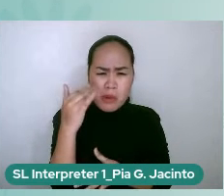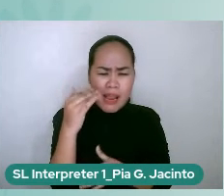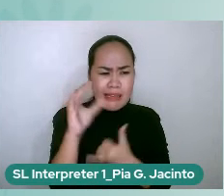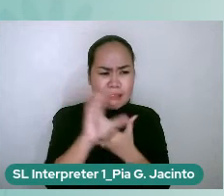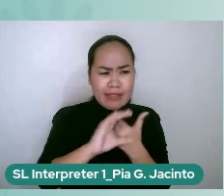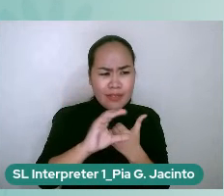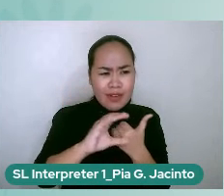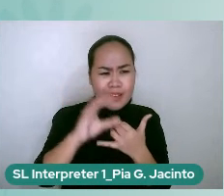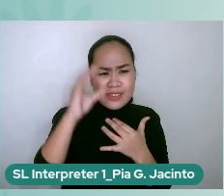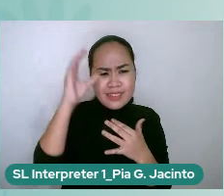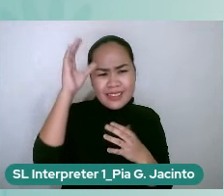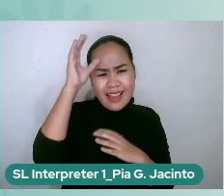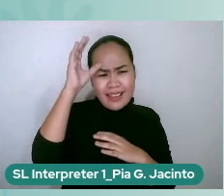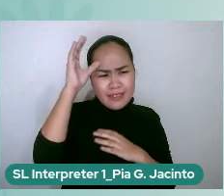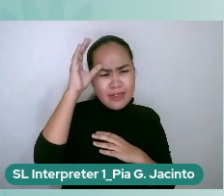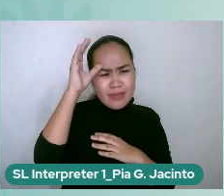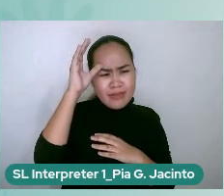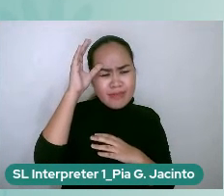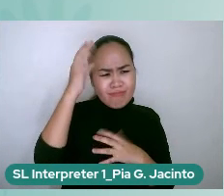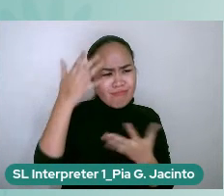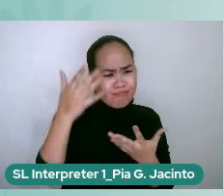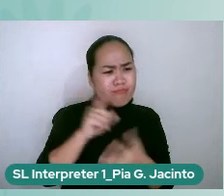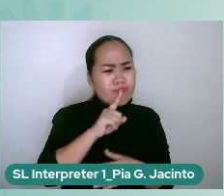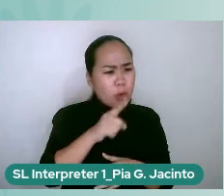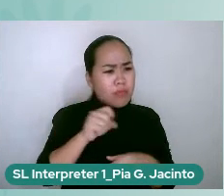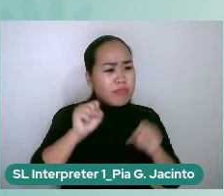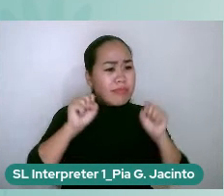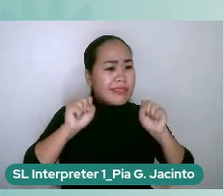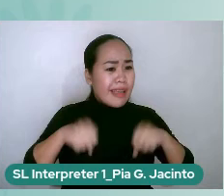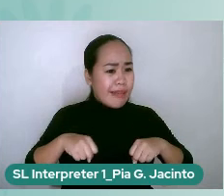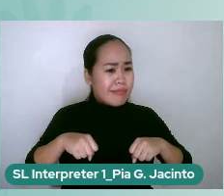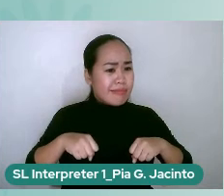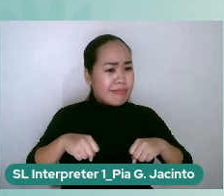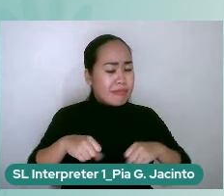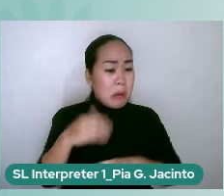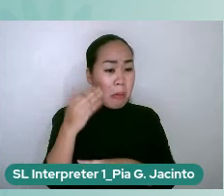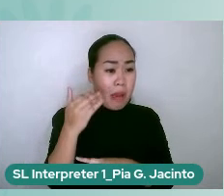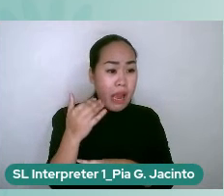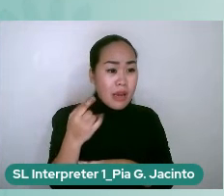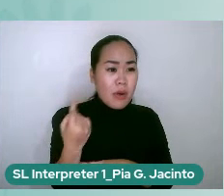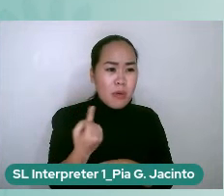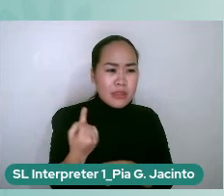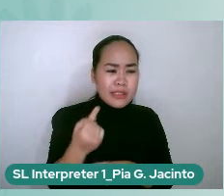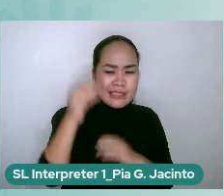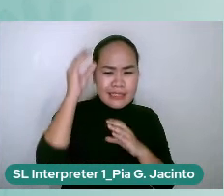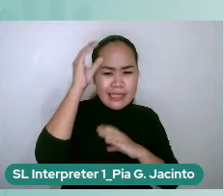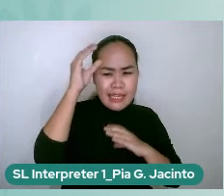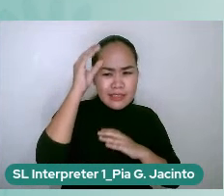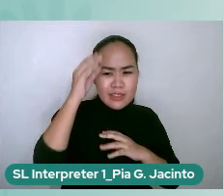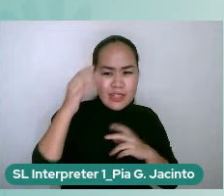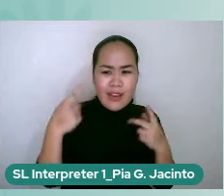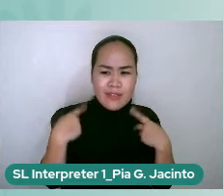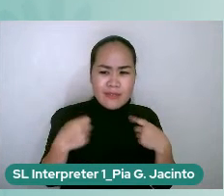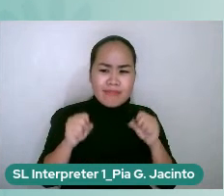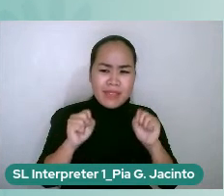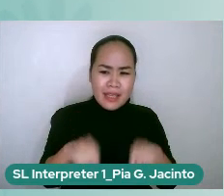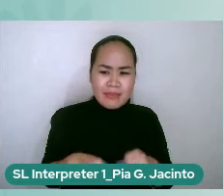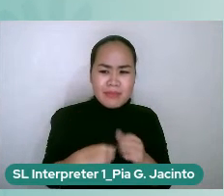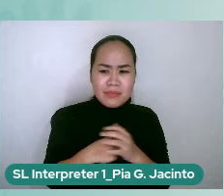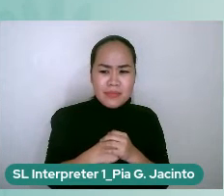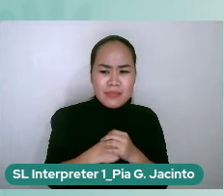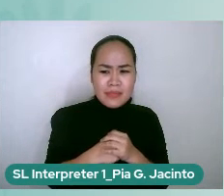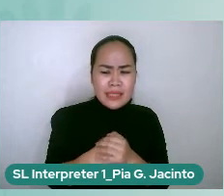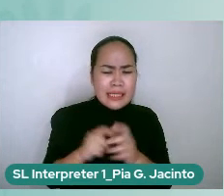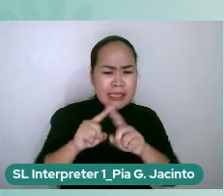simply because we can. It is one of the only cancers that is nearly fully preventable. This compares with